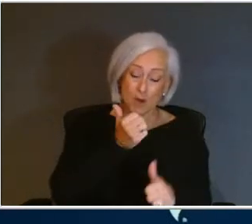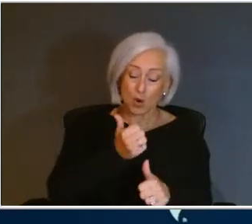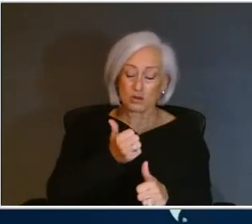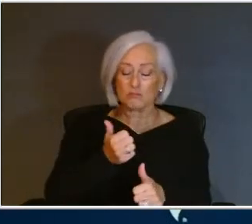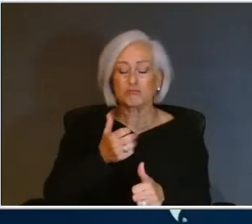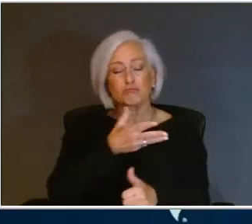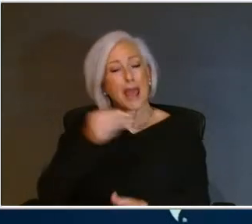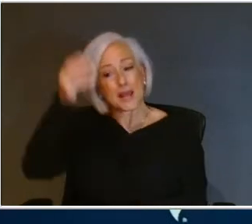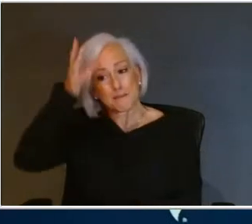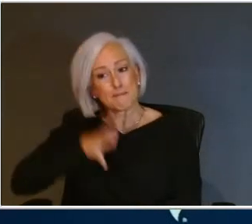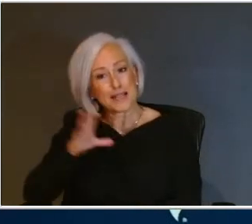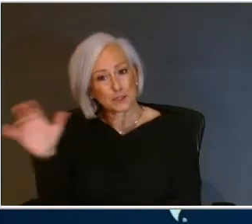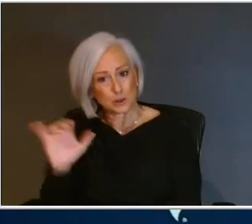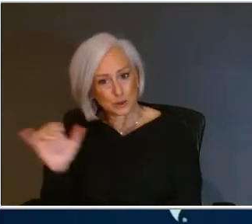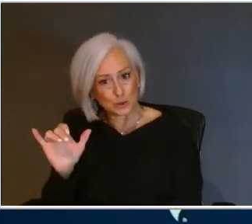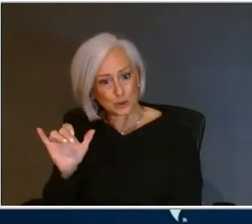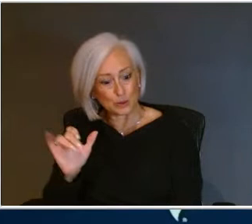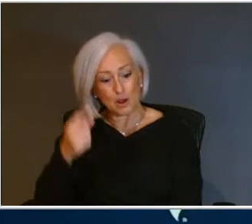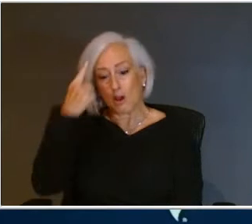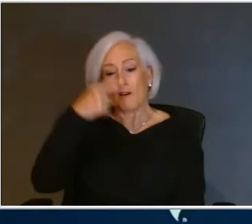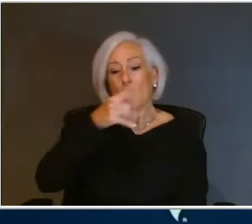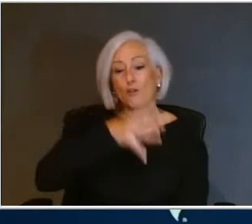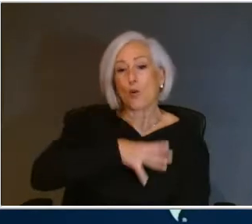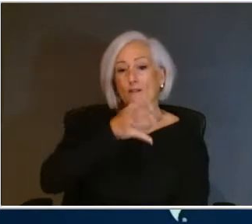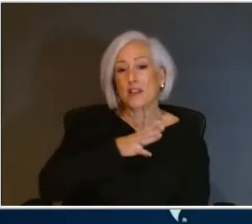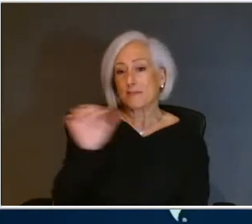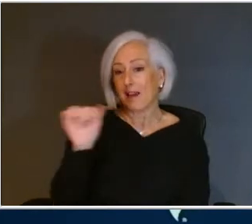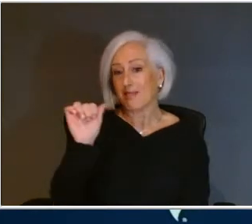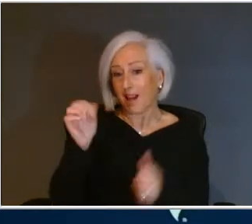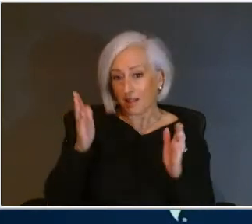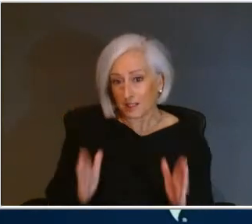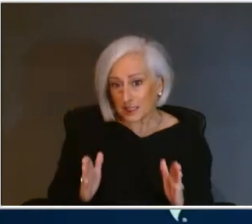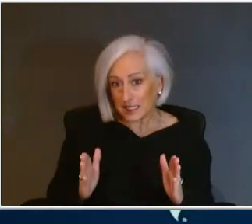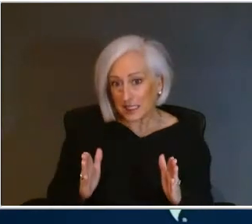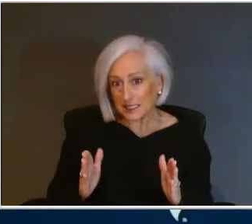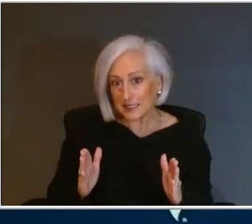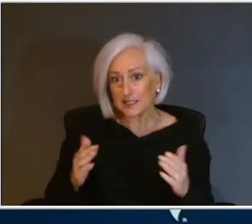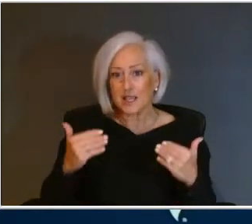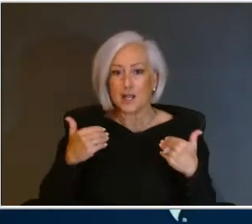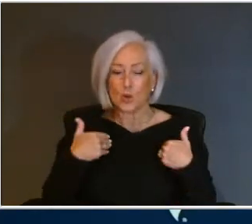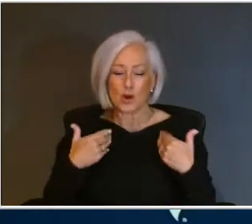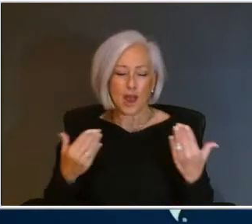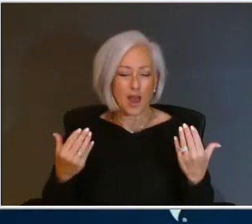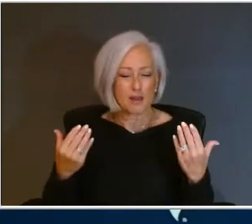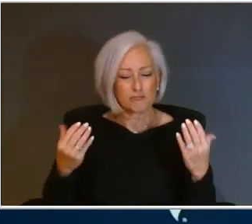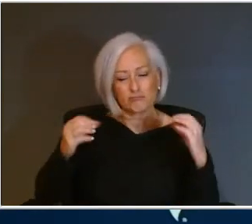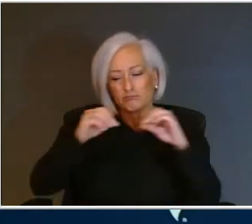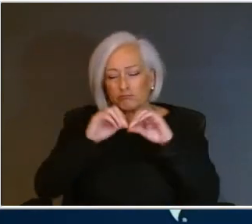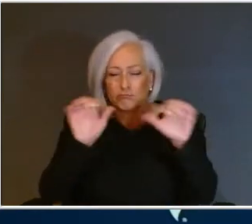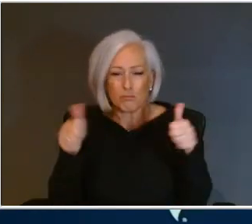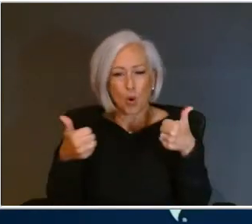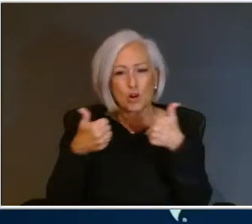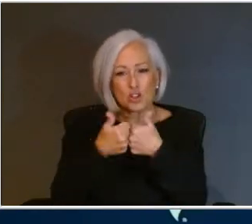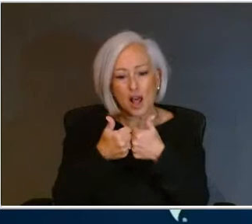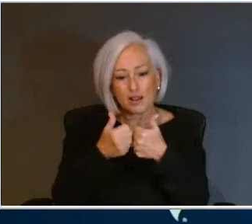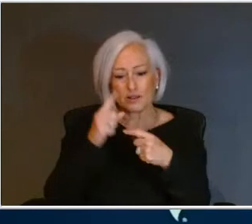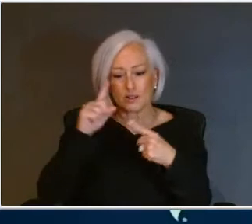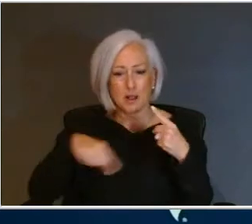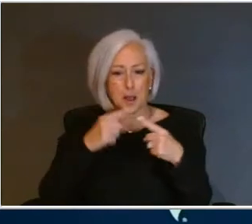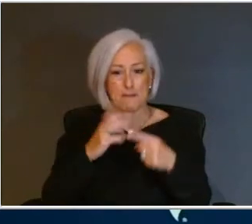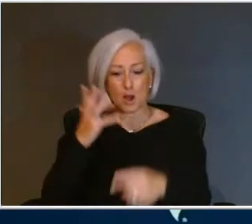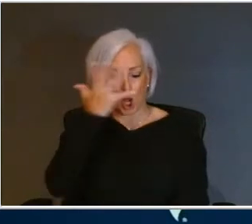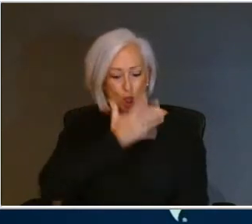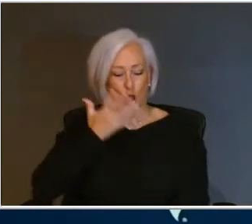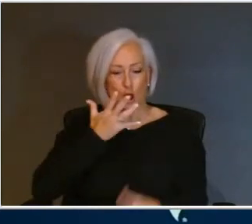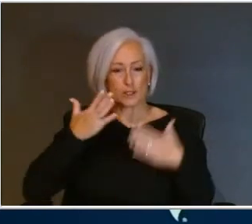So for female athletes, there's some added and unique challenges around appearance and body image that